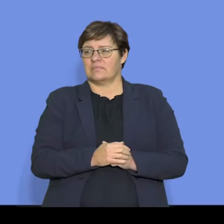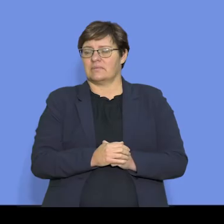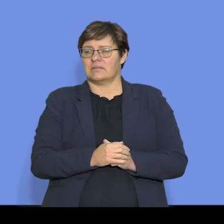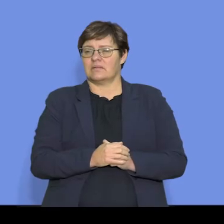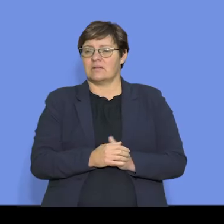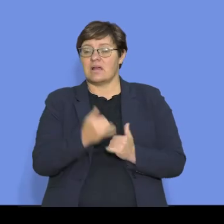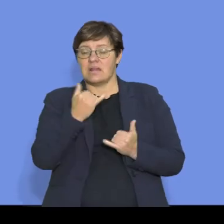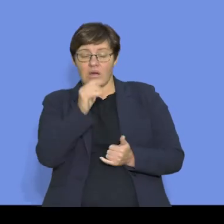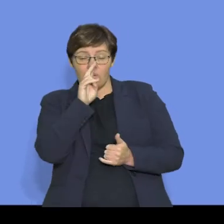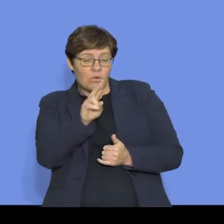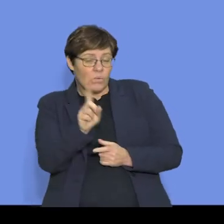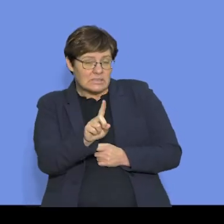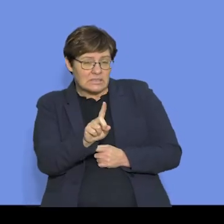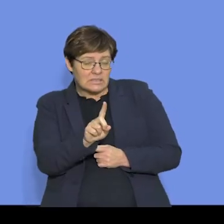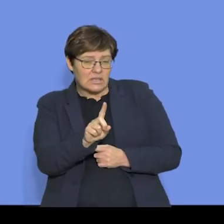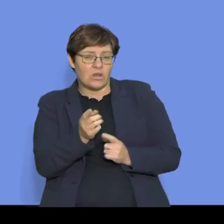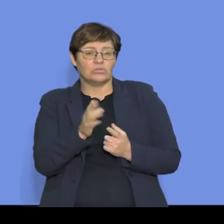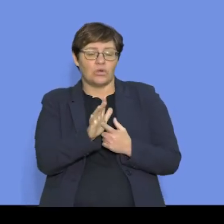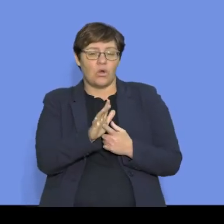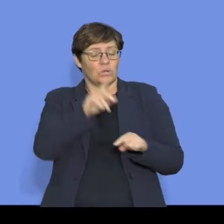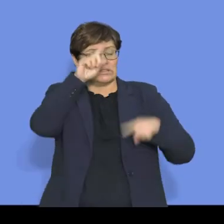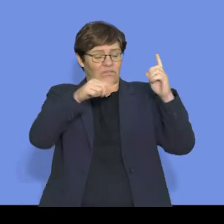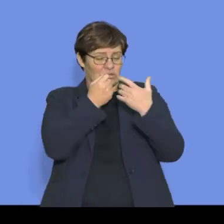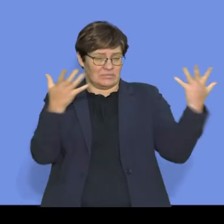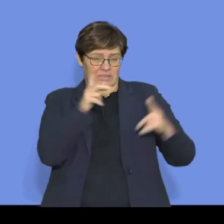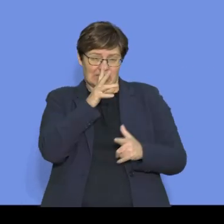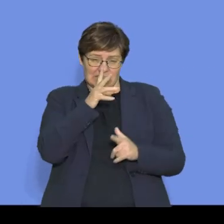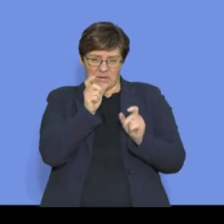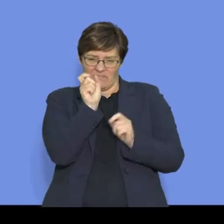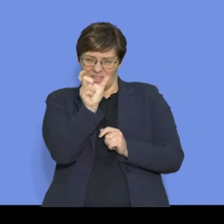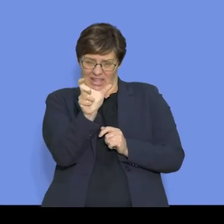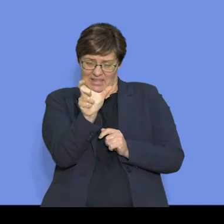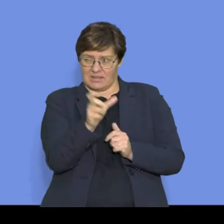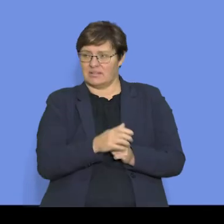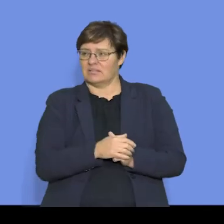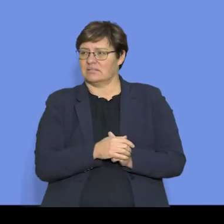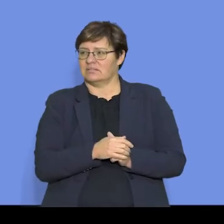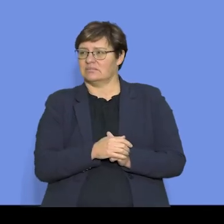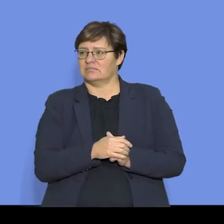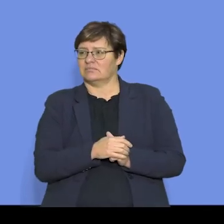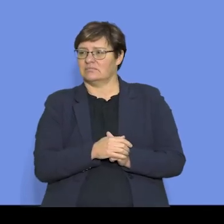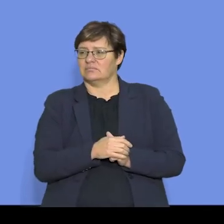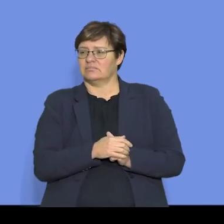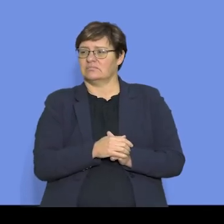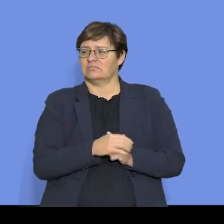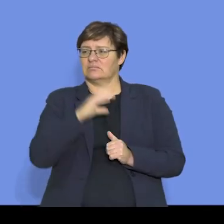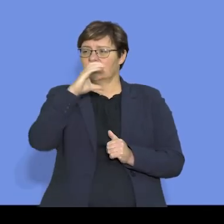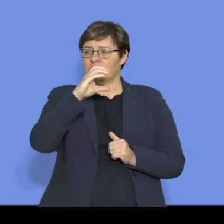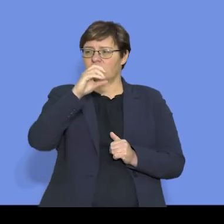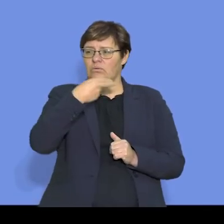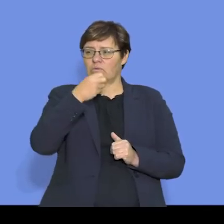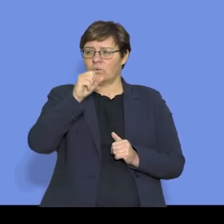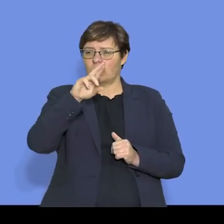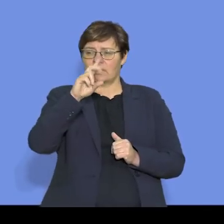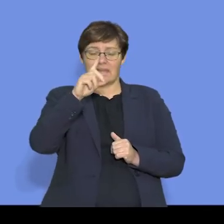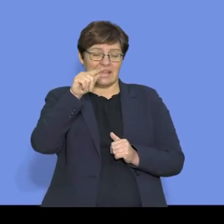And we're looking for the ones which show the greatest diversity, and that is chordates, which